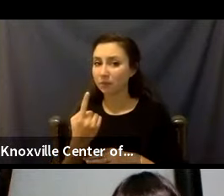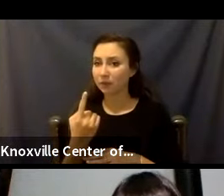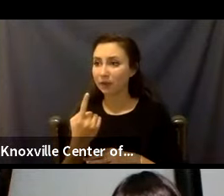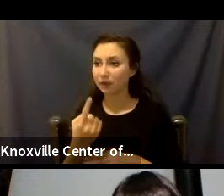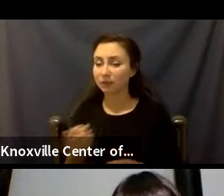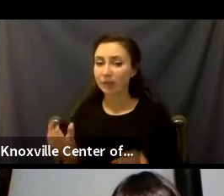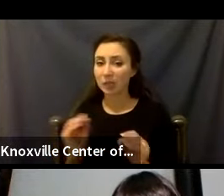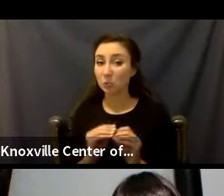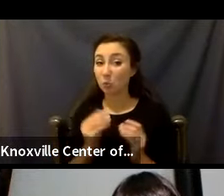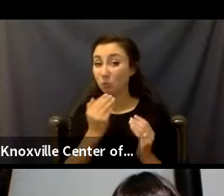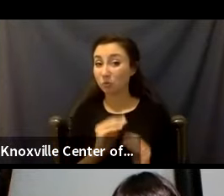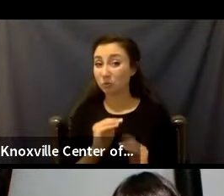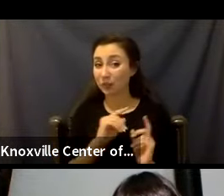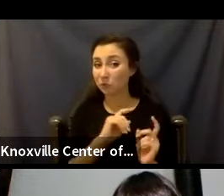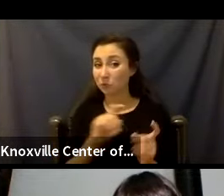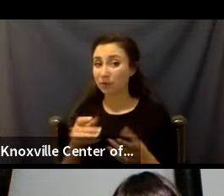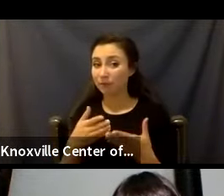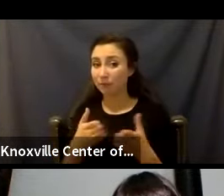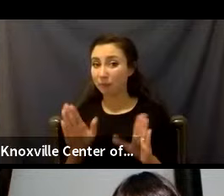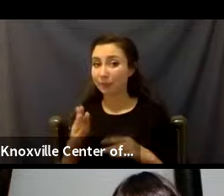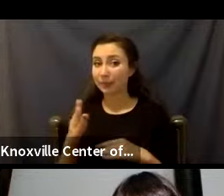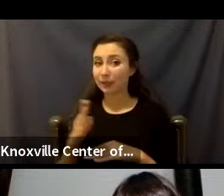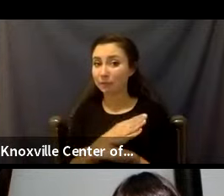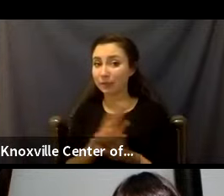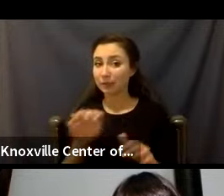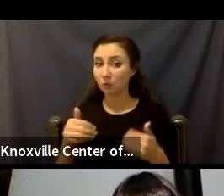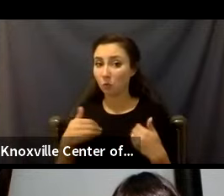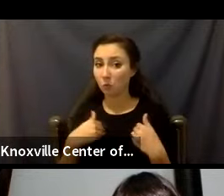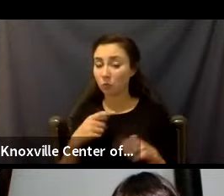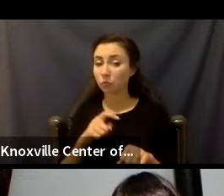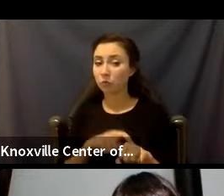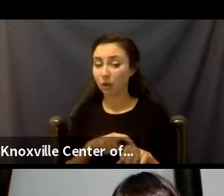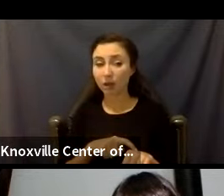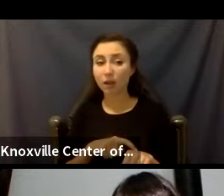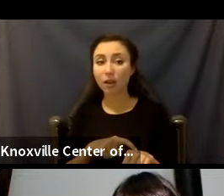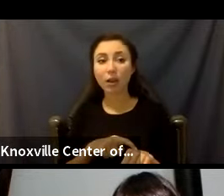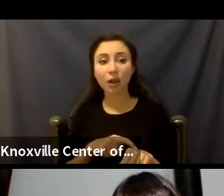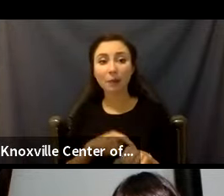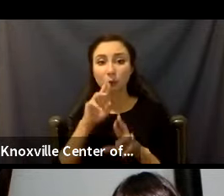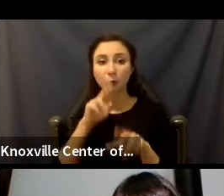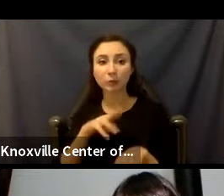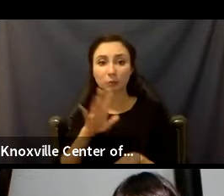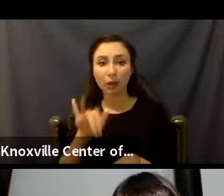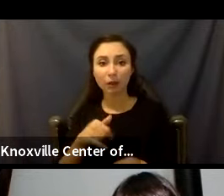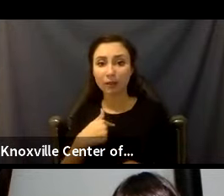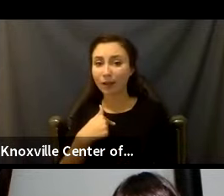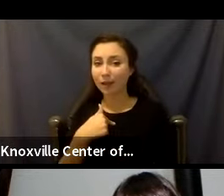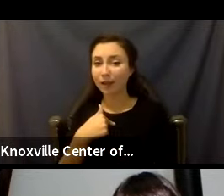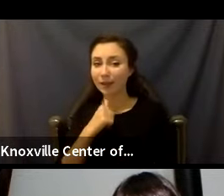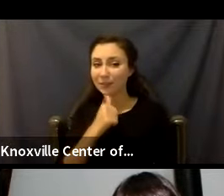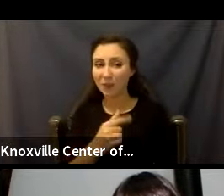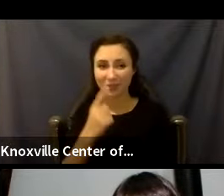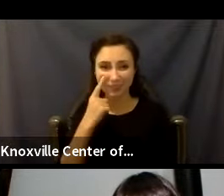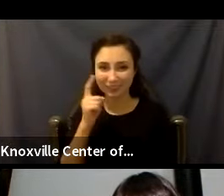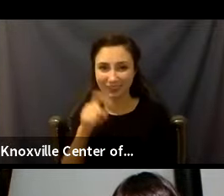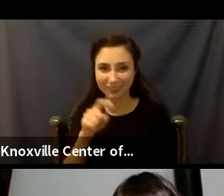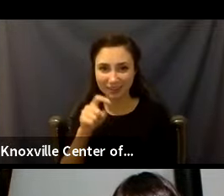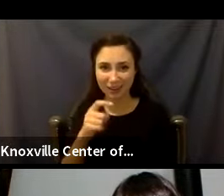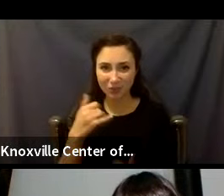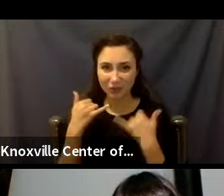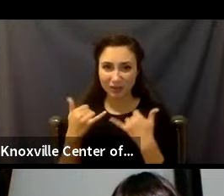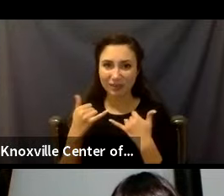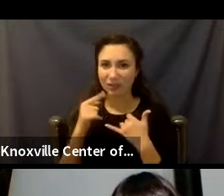restrictive, to give the public and business owners time to respond to that. I'm not sure it's as necessary when